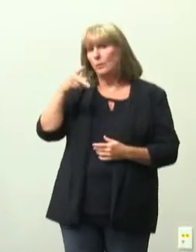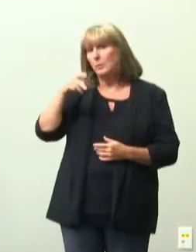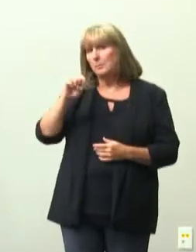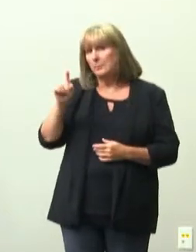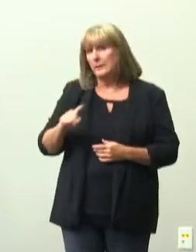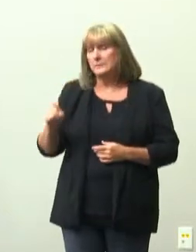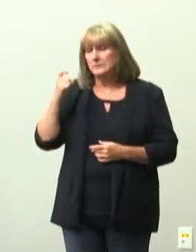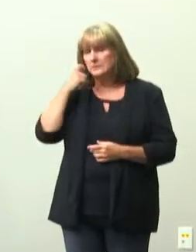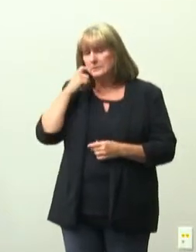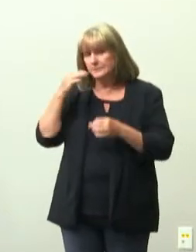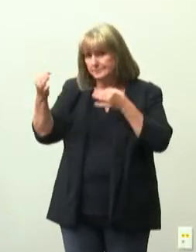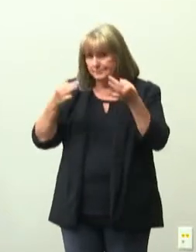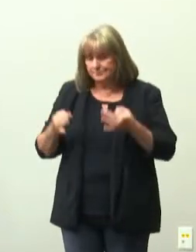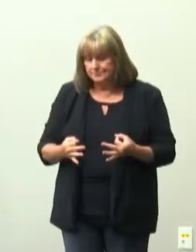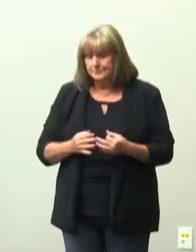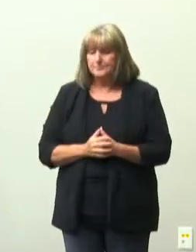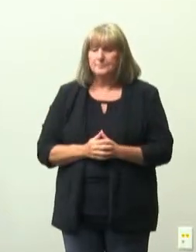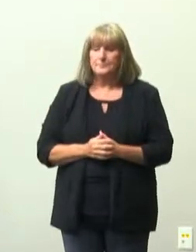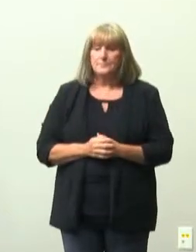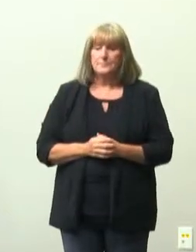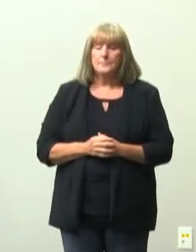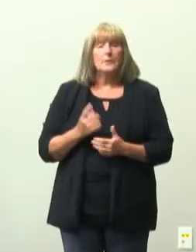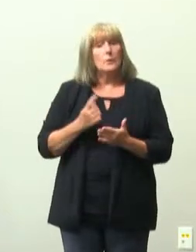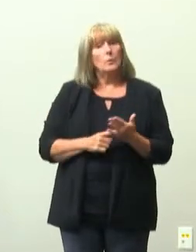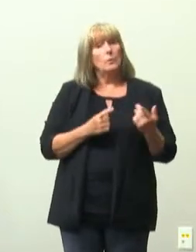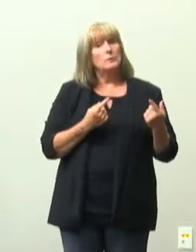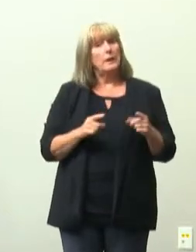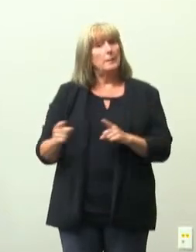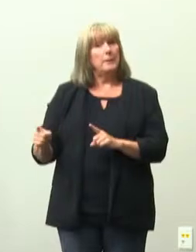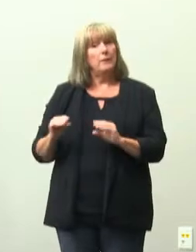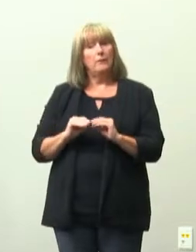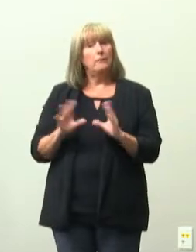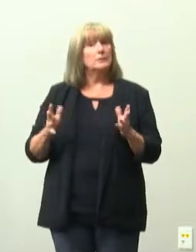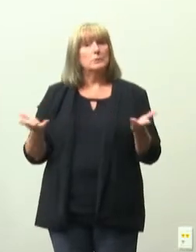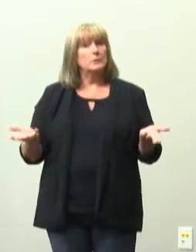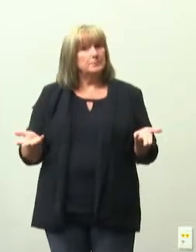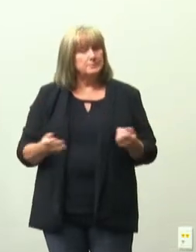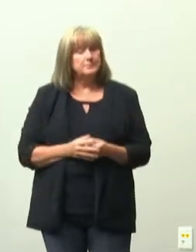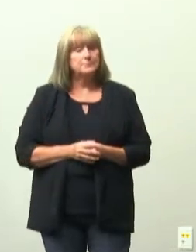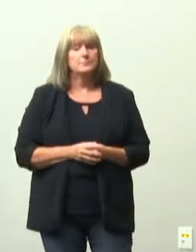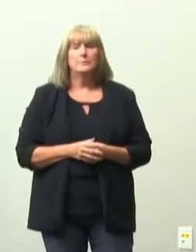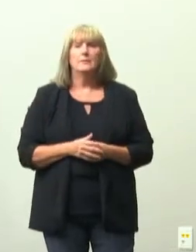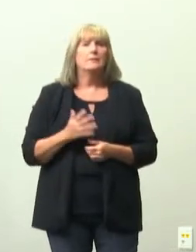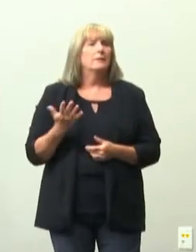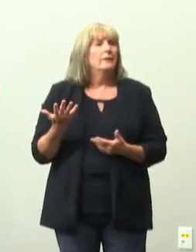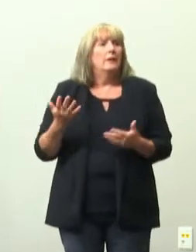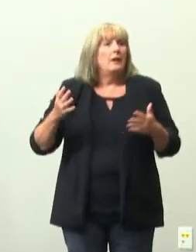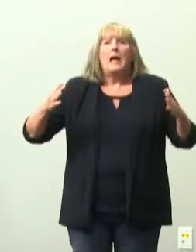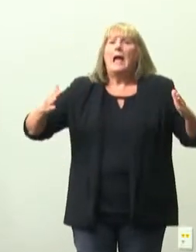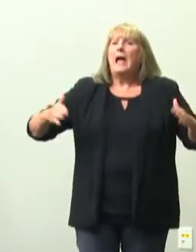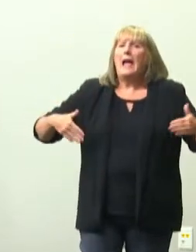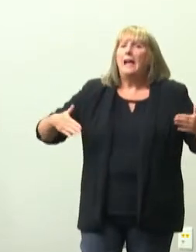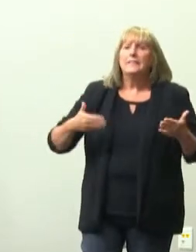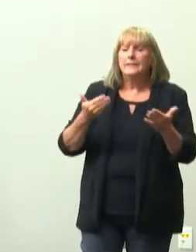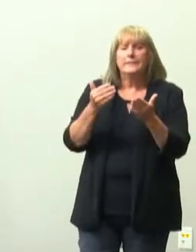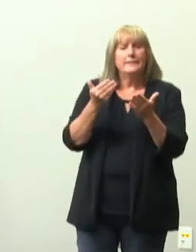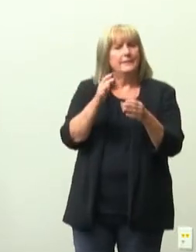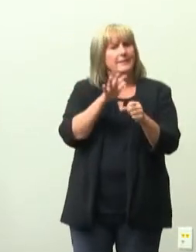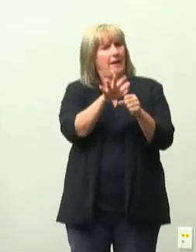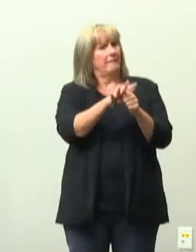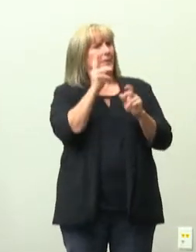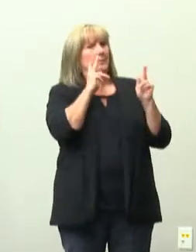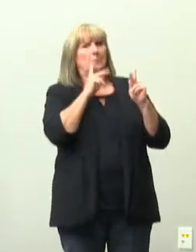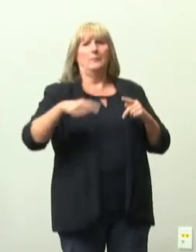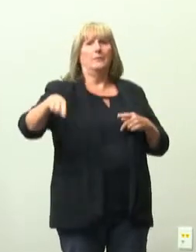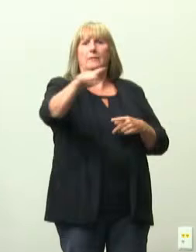outlined. I think what has happened, obviously, is that we just haven't gotten enough people